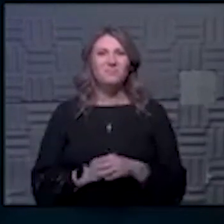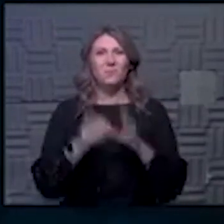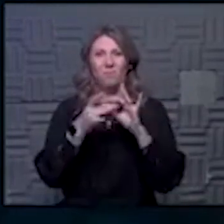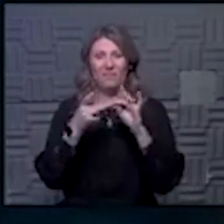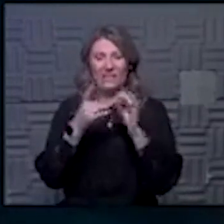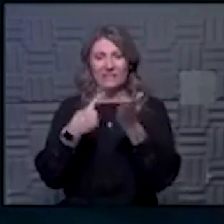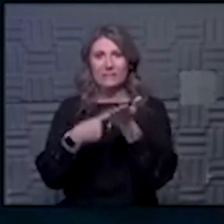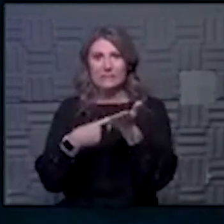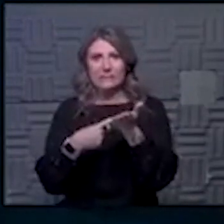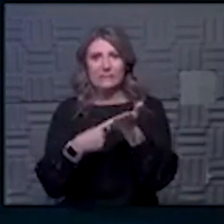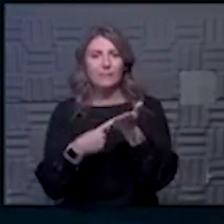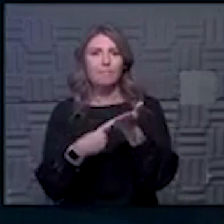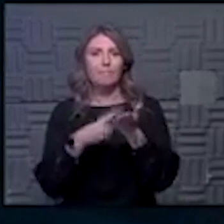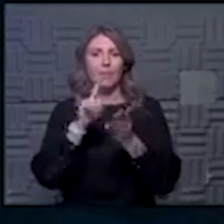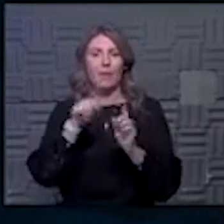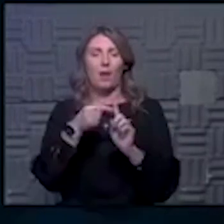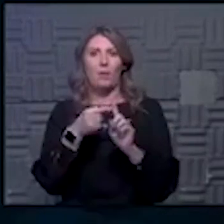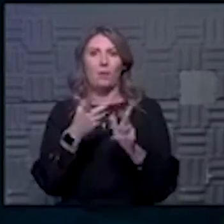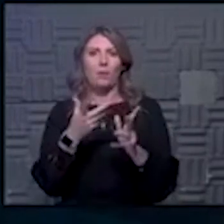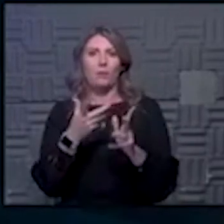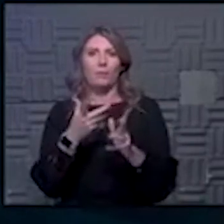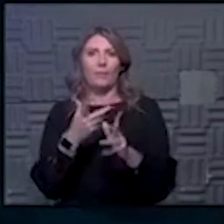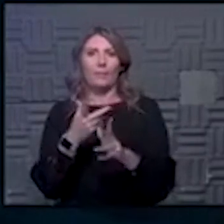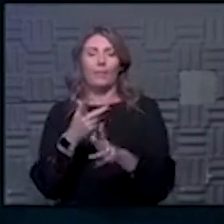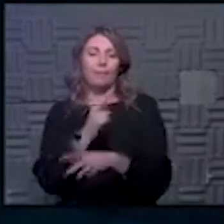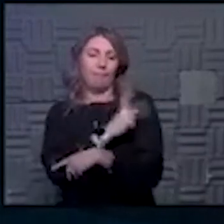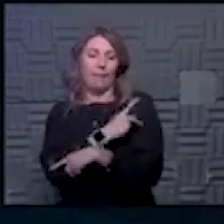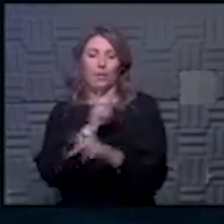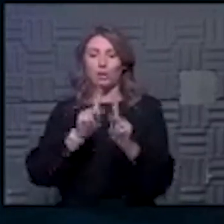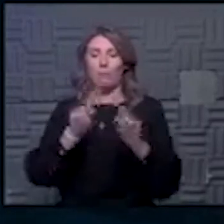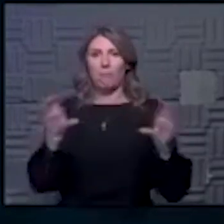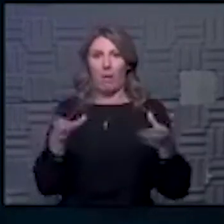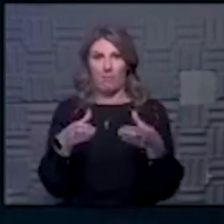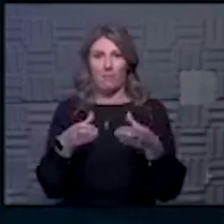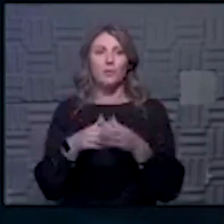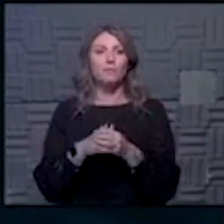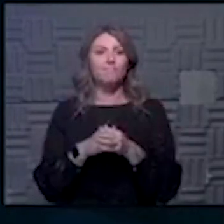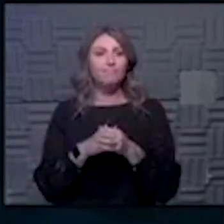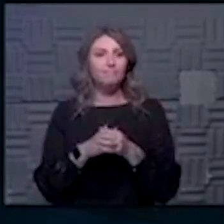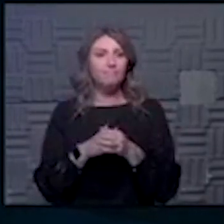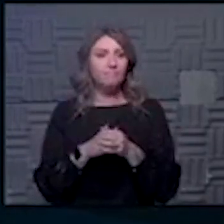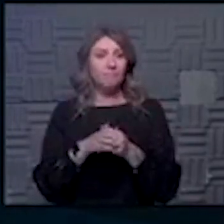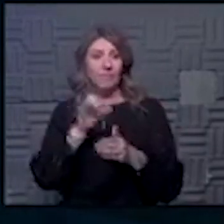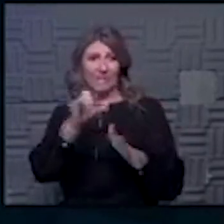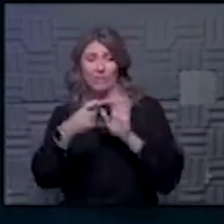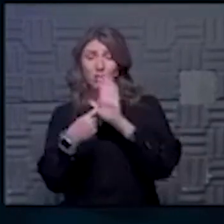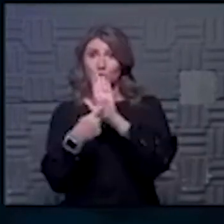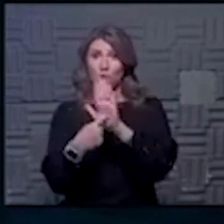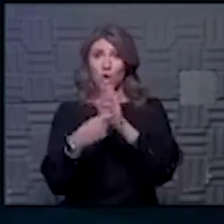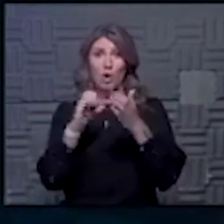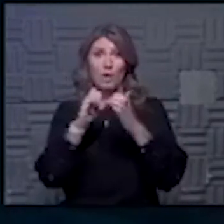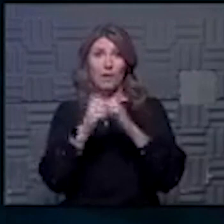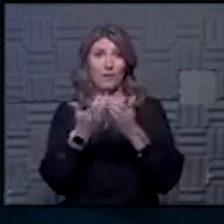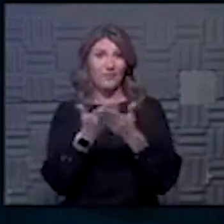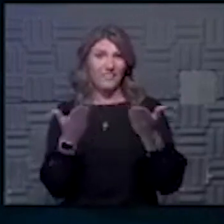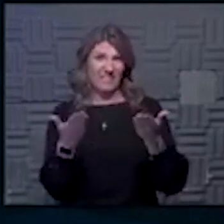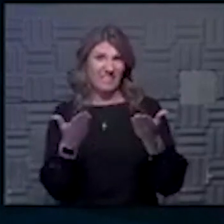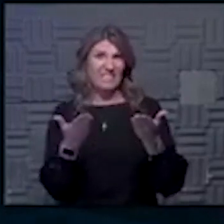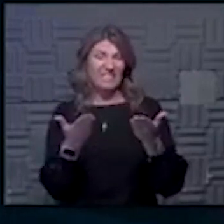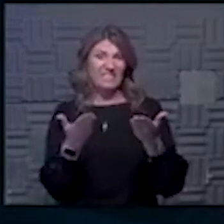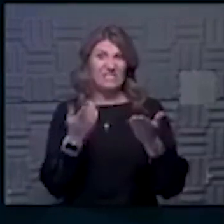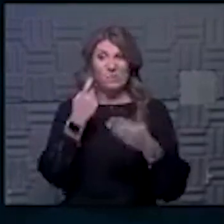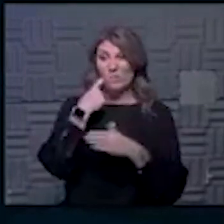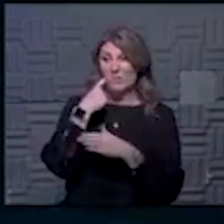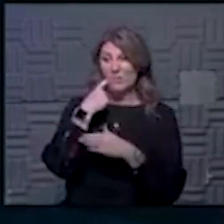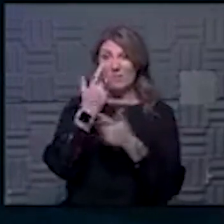about our patient population on the next slide. This is just to show you how things have been at Liberty